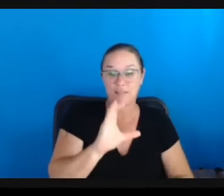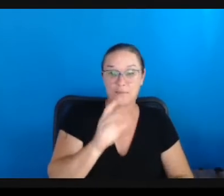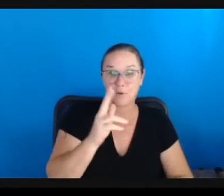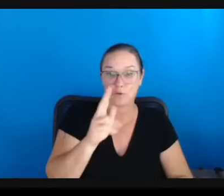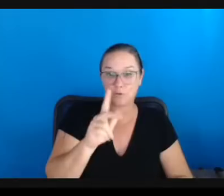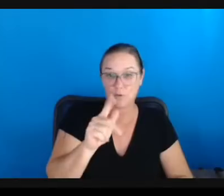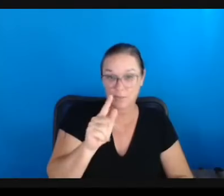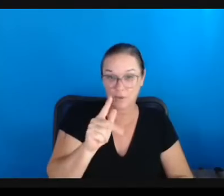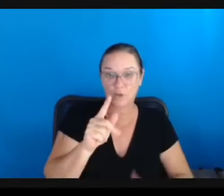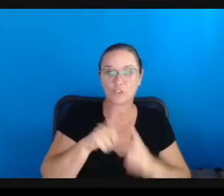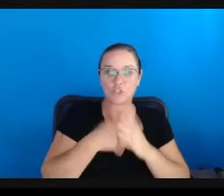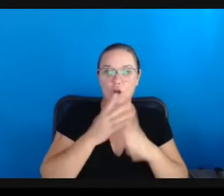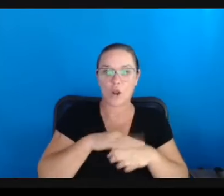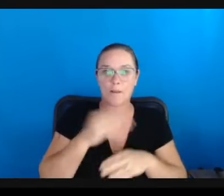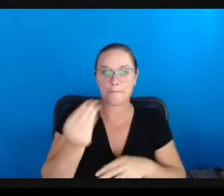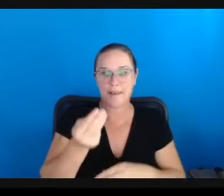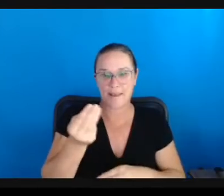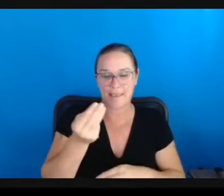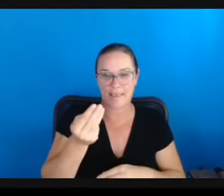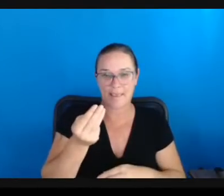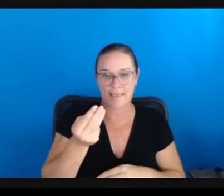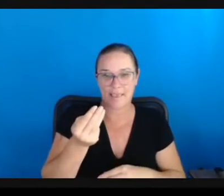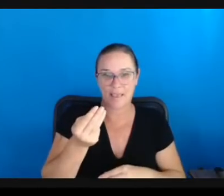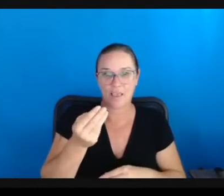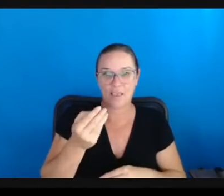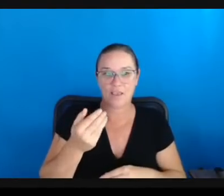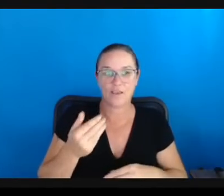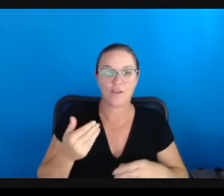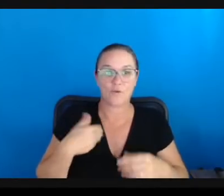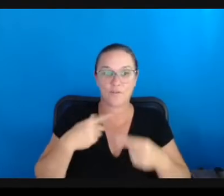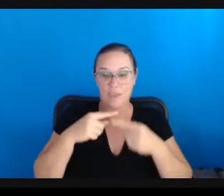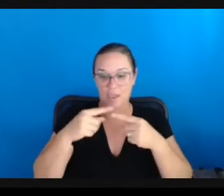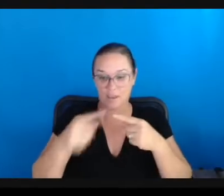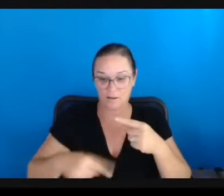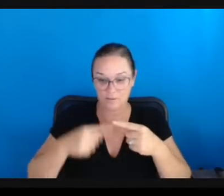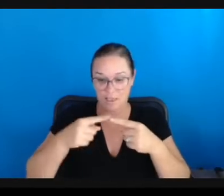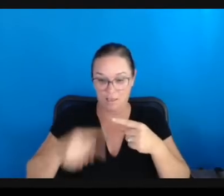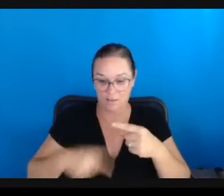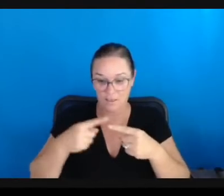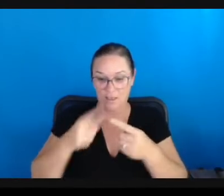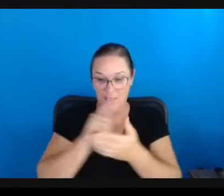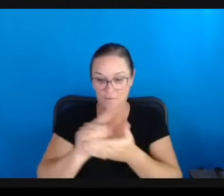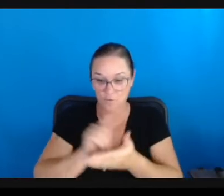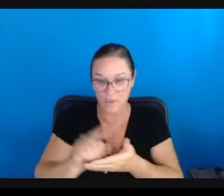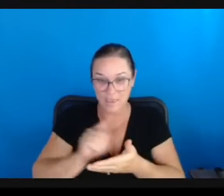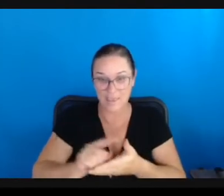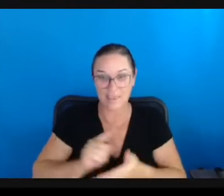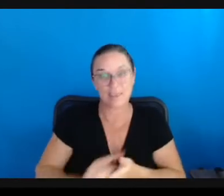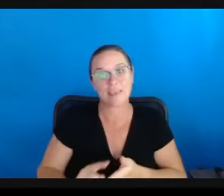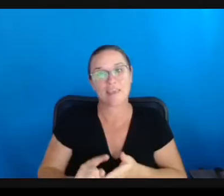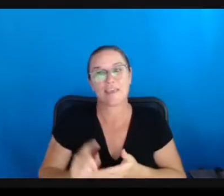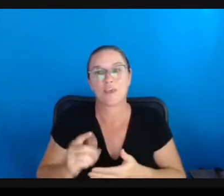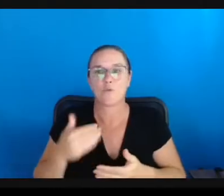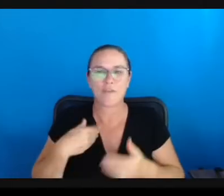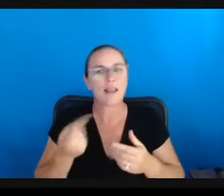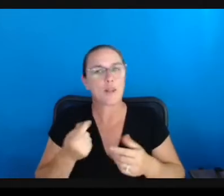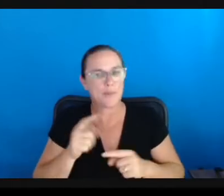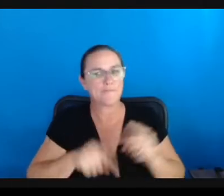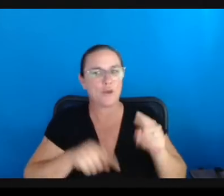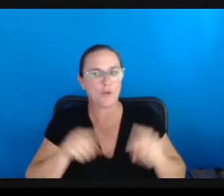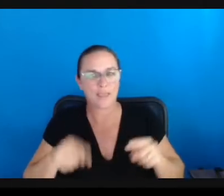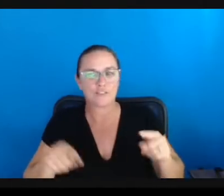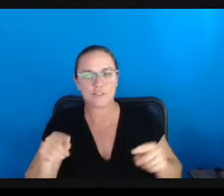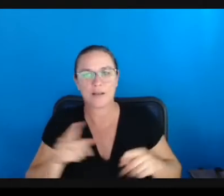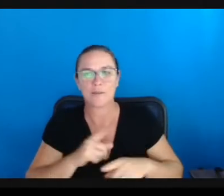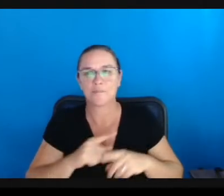Monday, and we've had about a 1-week cycle. And so that's put us, it's had variation, of course, there. You can see there's